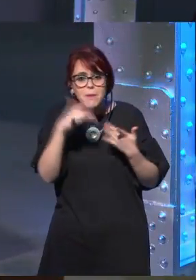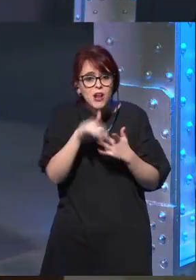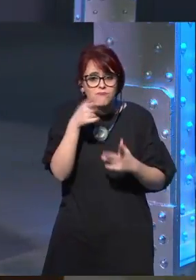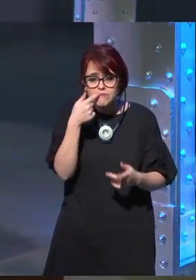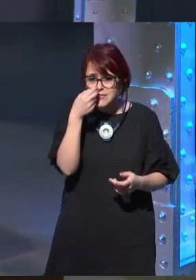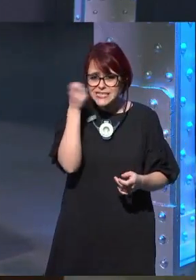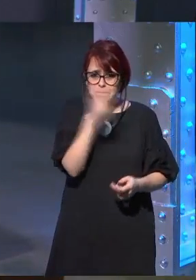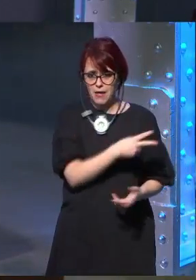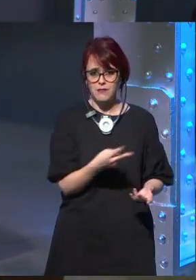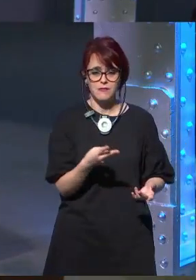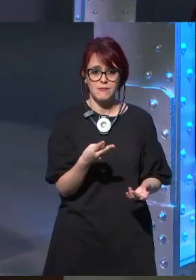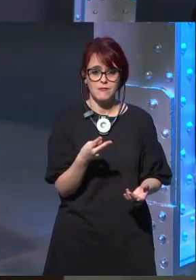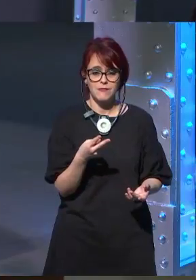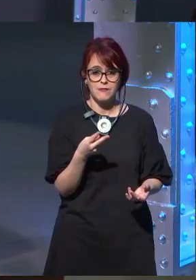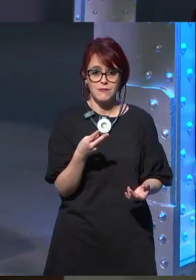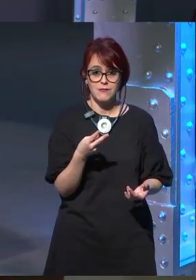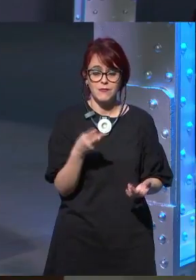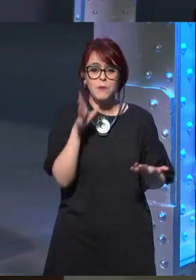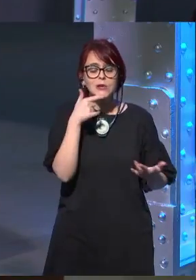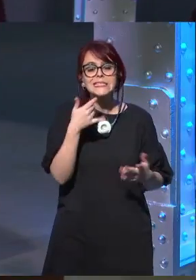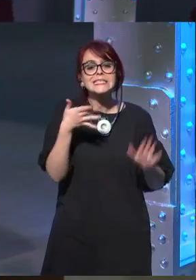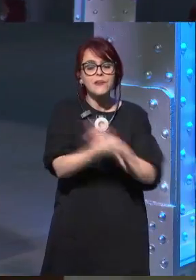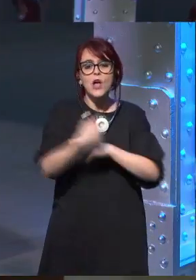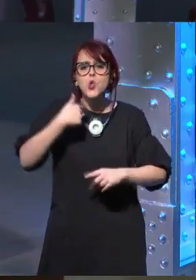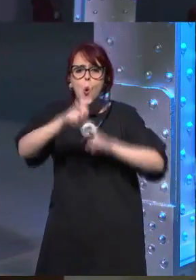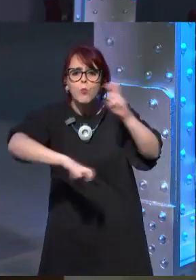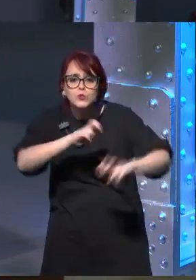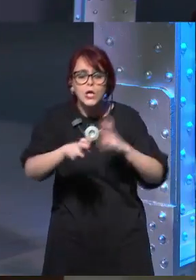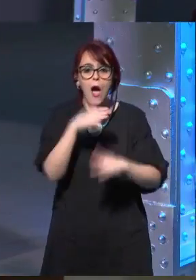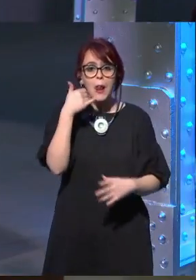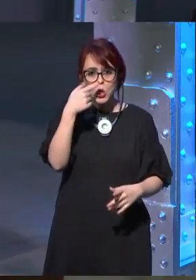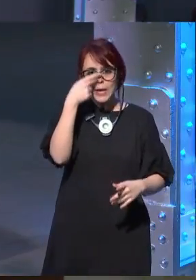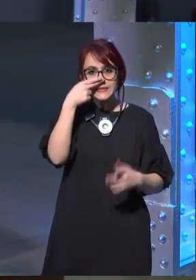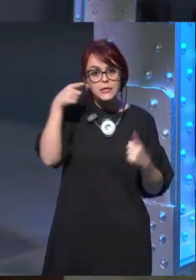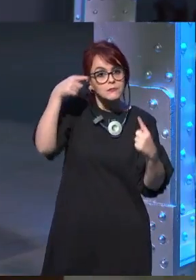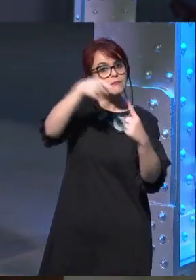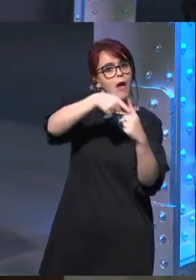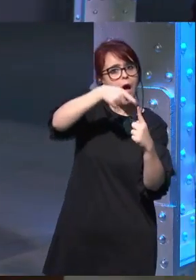Doesn't matter. Because it isn't what I stand for. It isn't what I care about. Right?